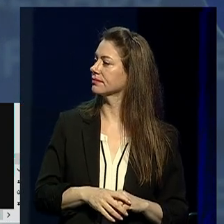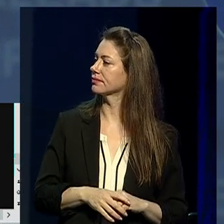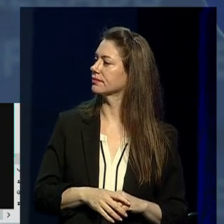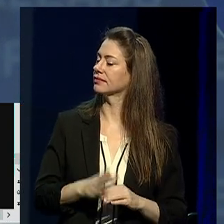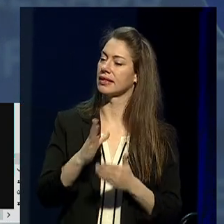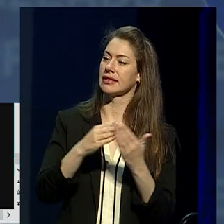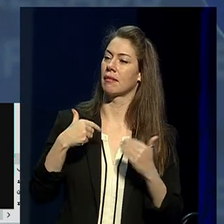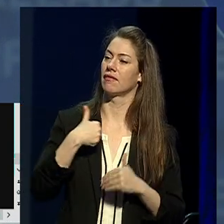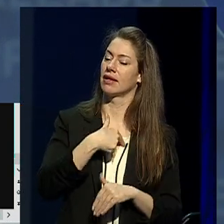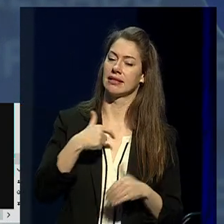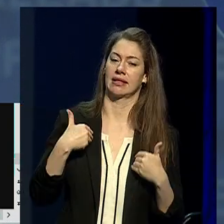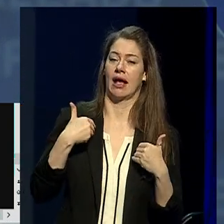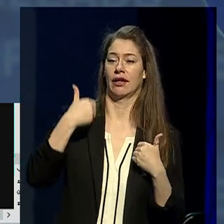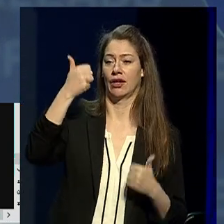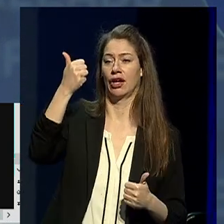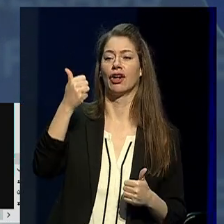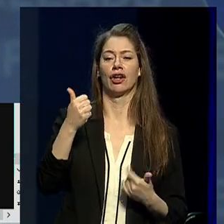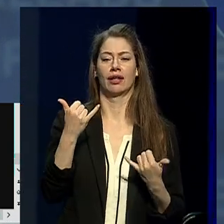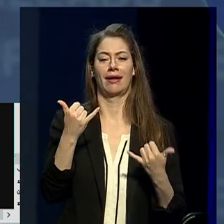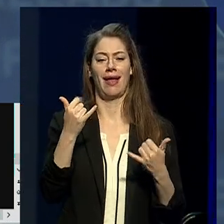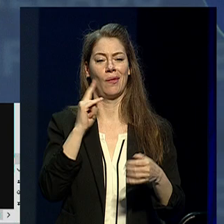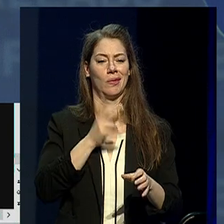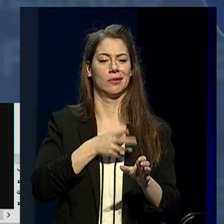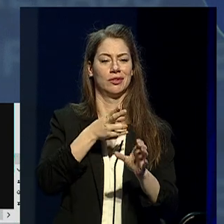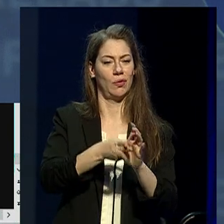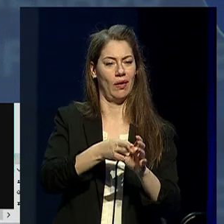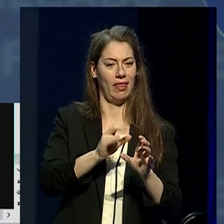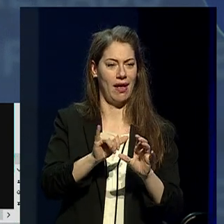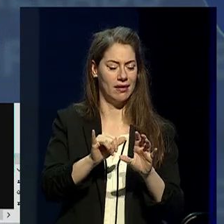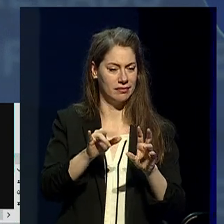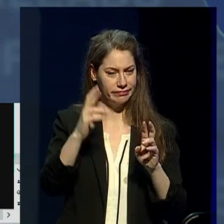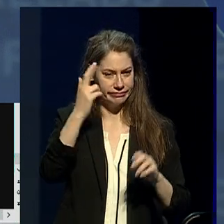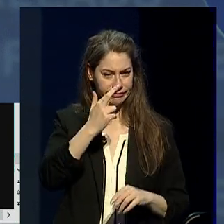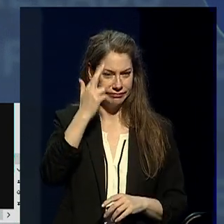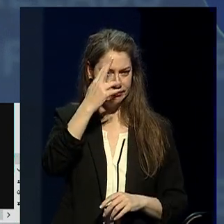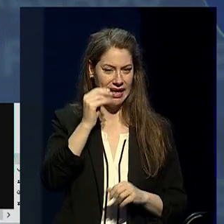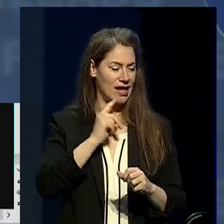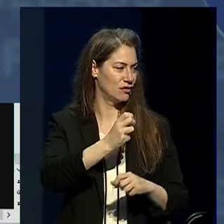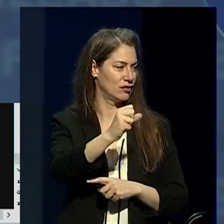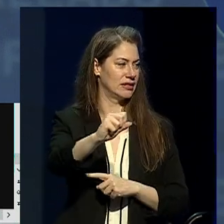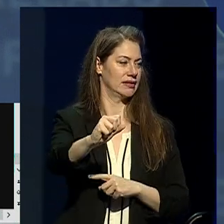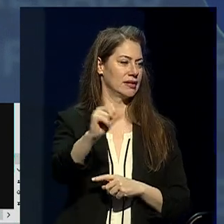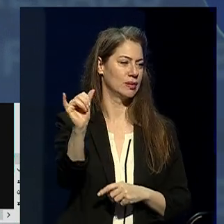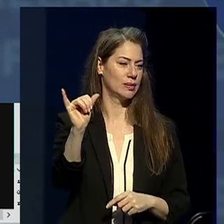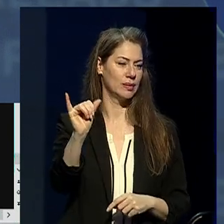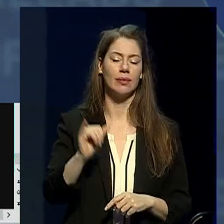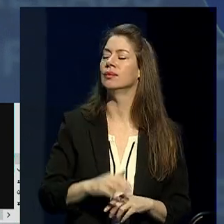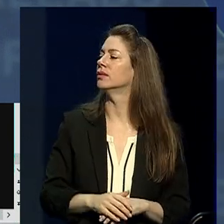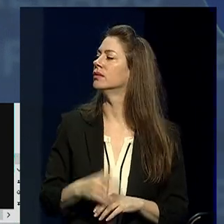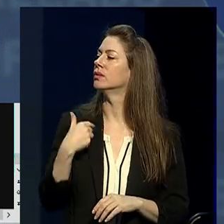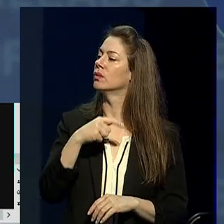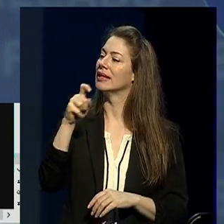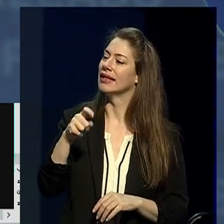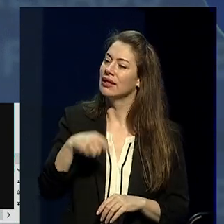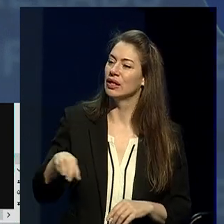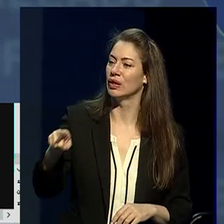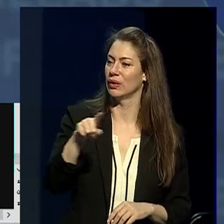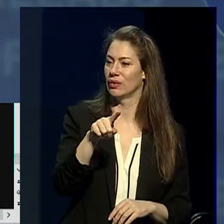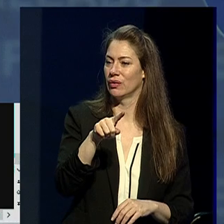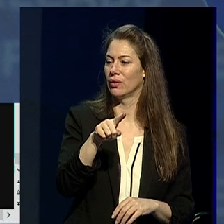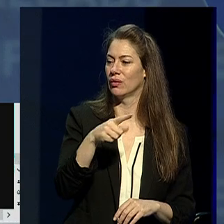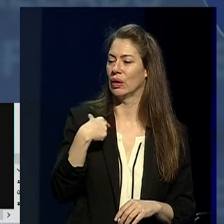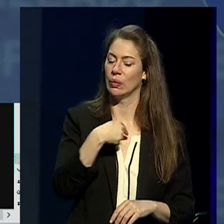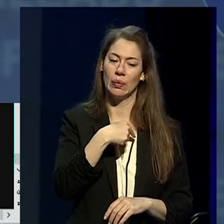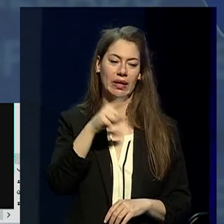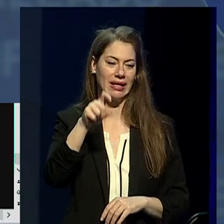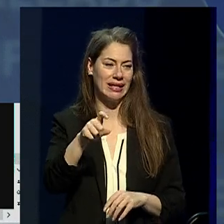And some of us are younger and are now joining the cause and the resistance. We need you.